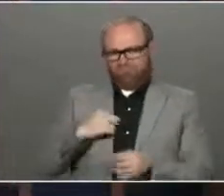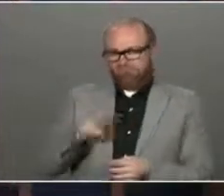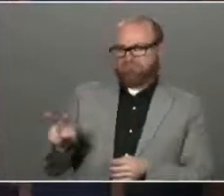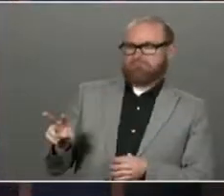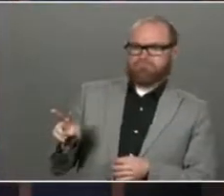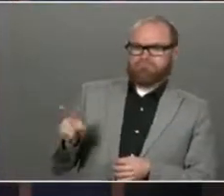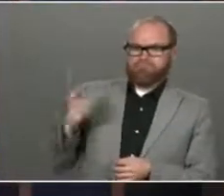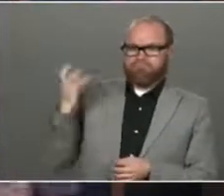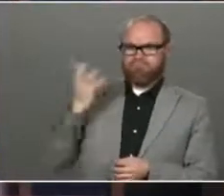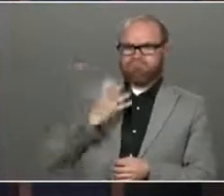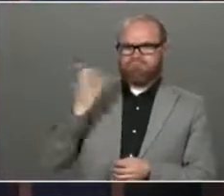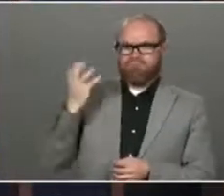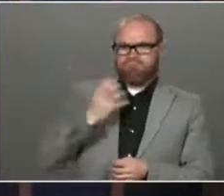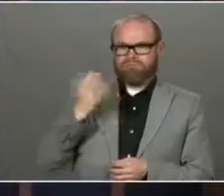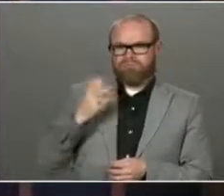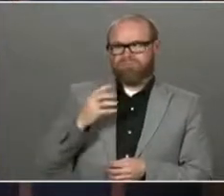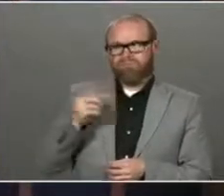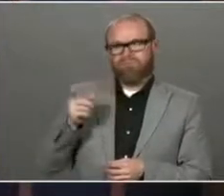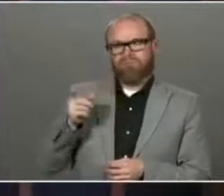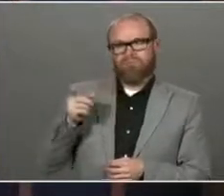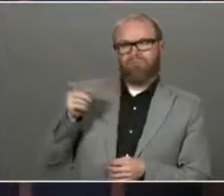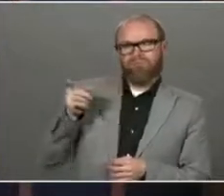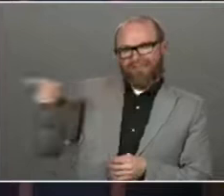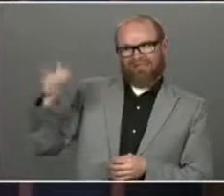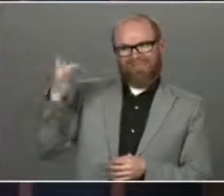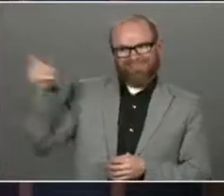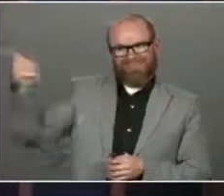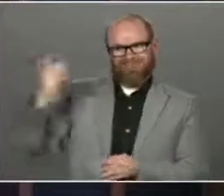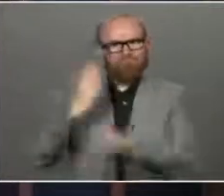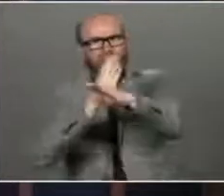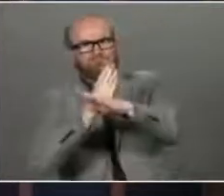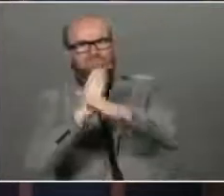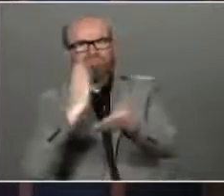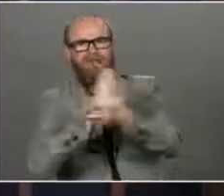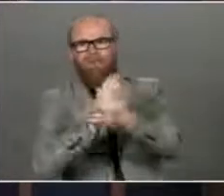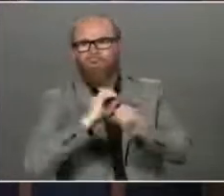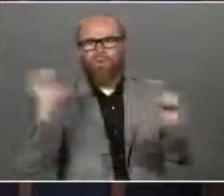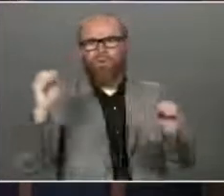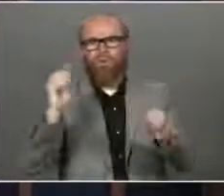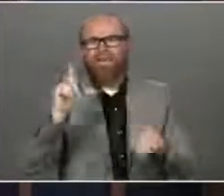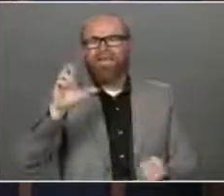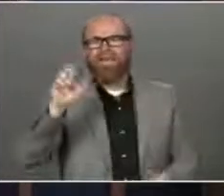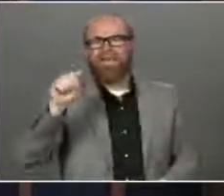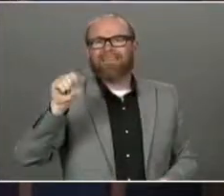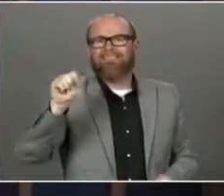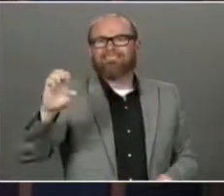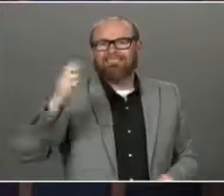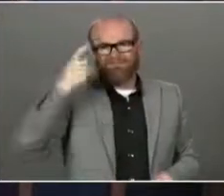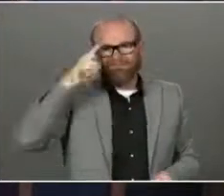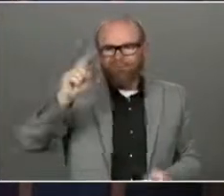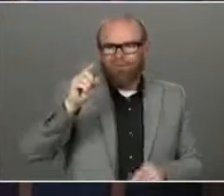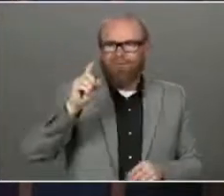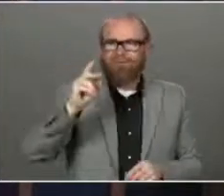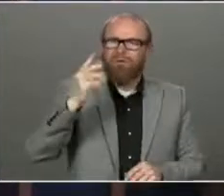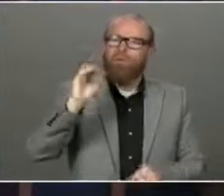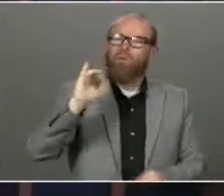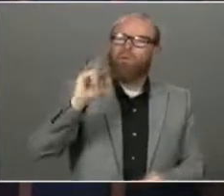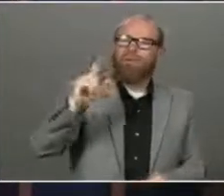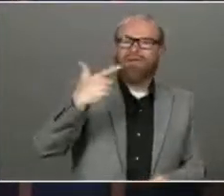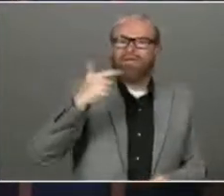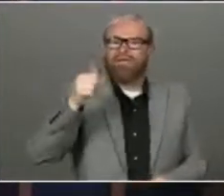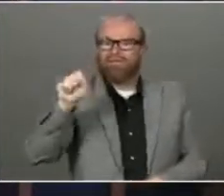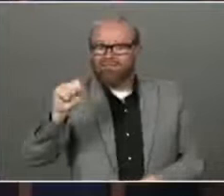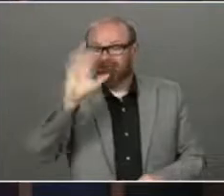was sent by prohibiting those leases. And I love to share this with people because it's really surprising. So during the